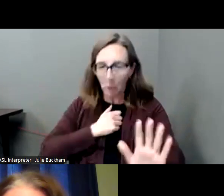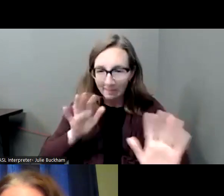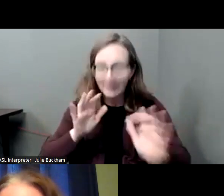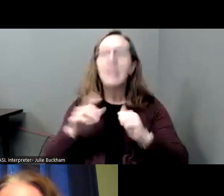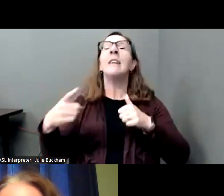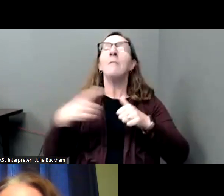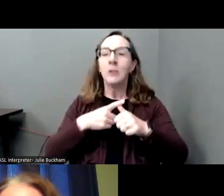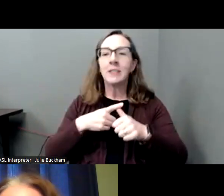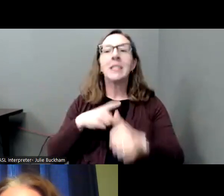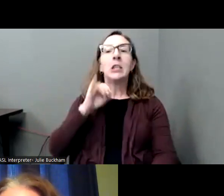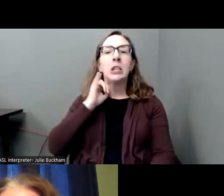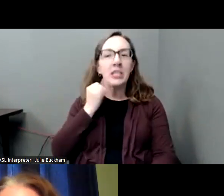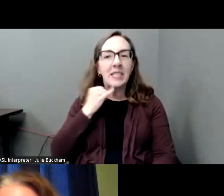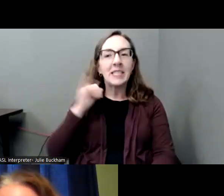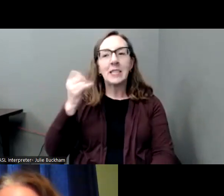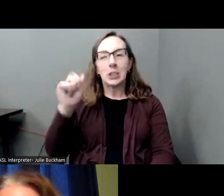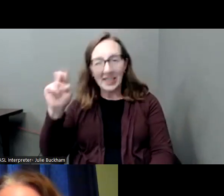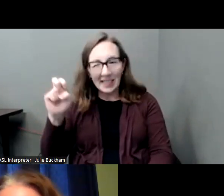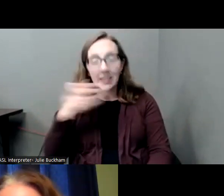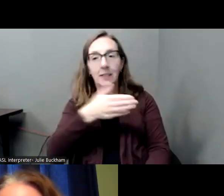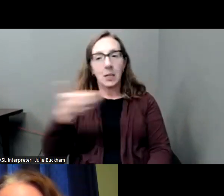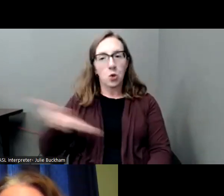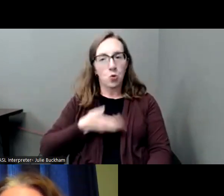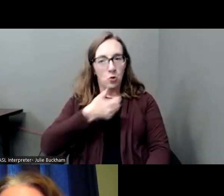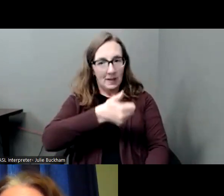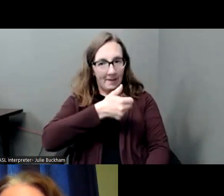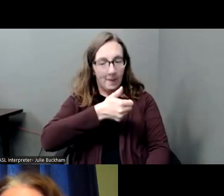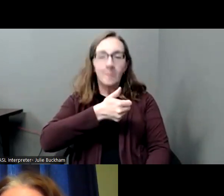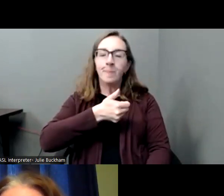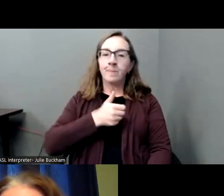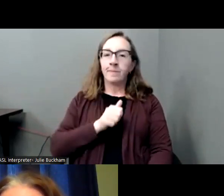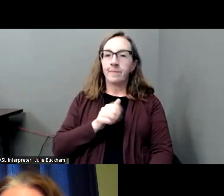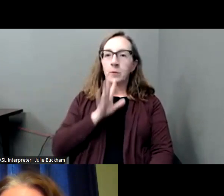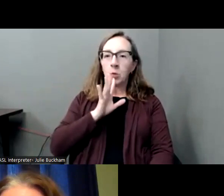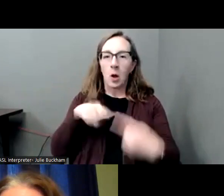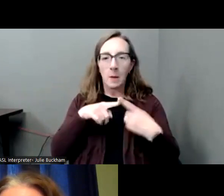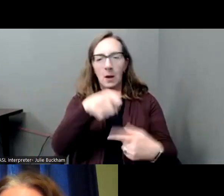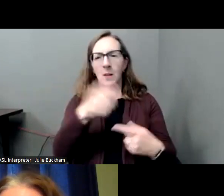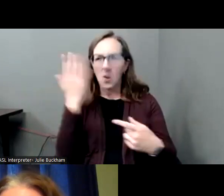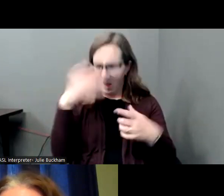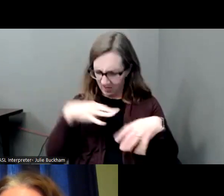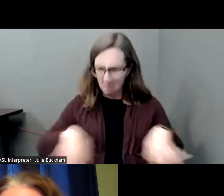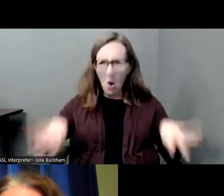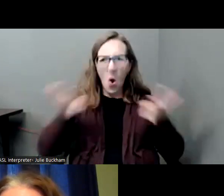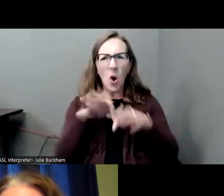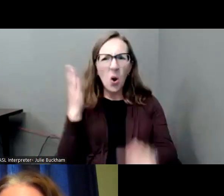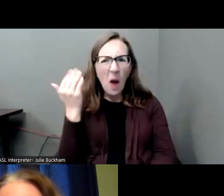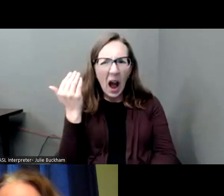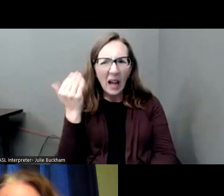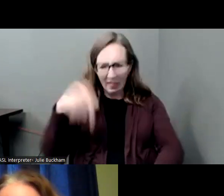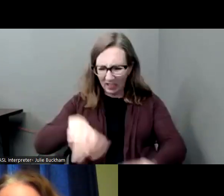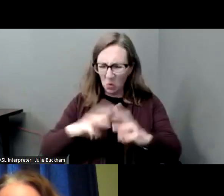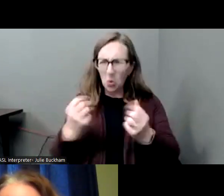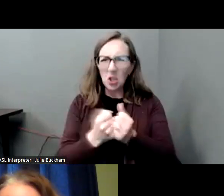have Jeannie introduce herself and talk about why this is so important and why you and I wanted to have this workshop